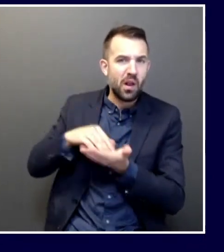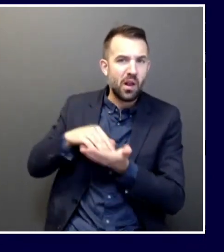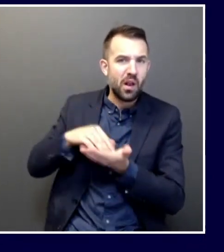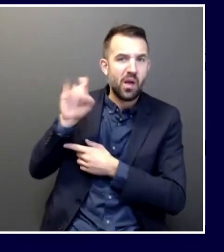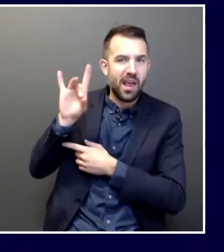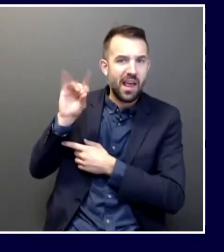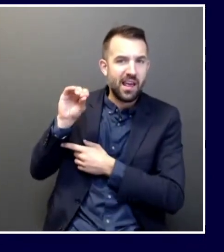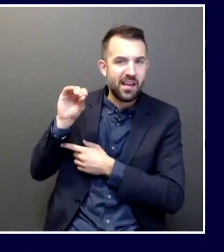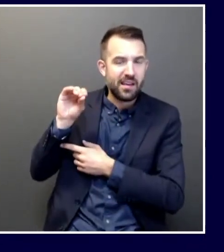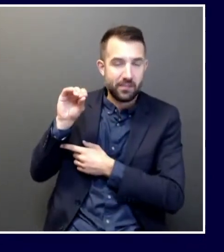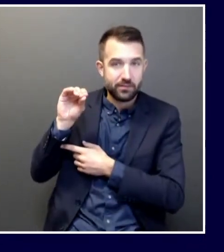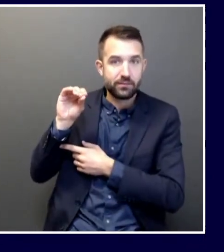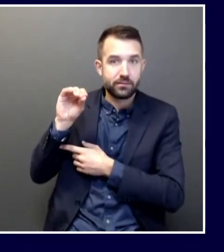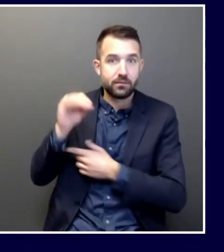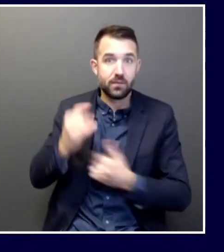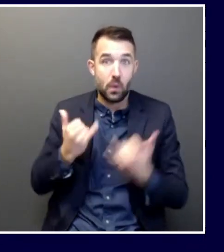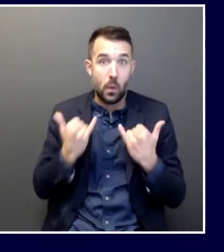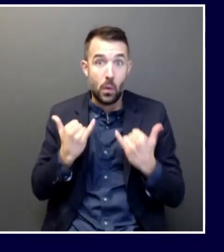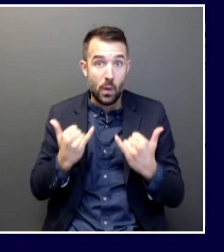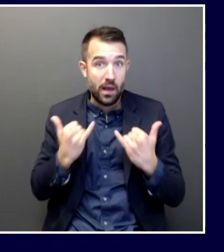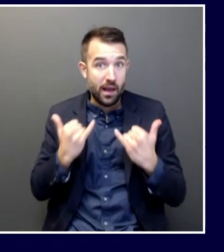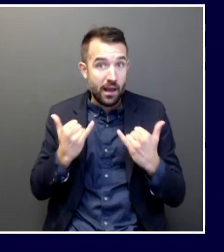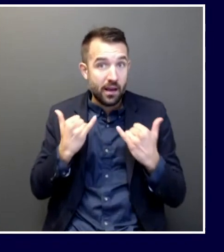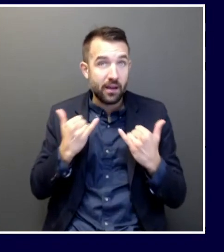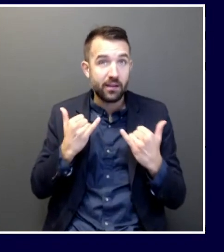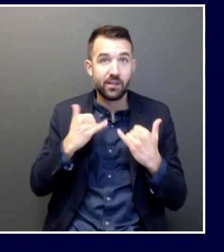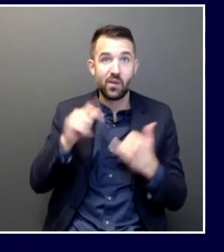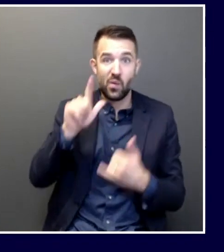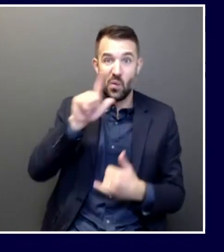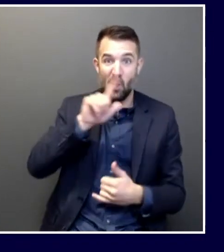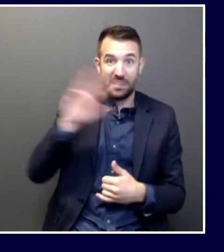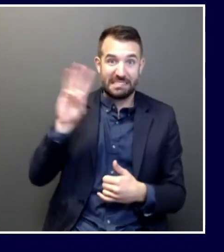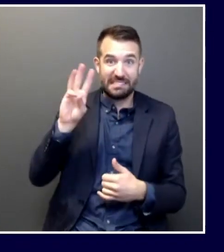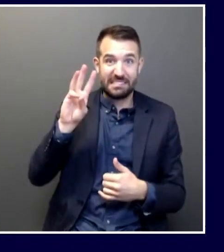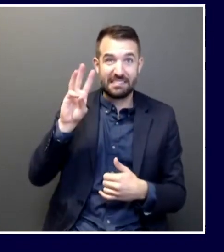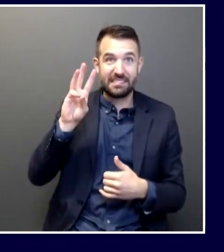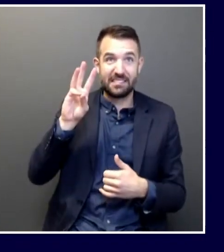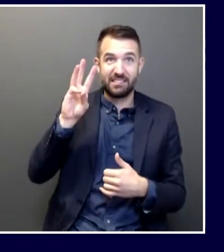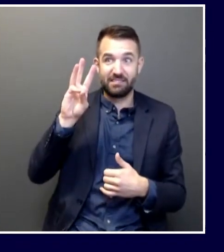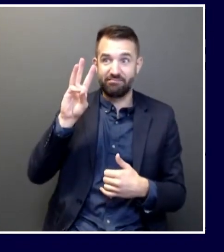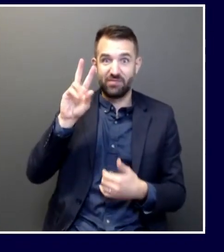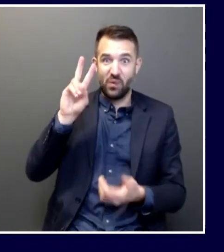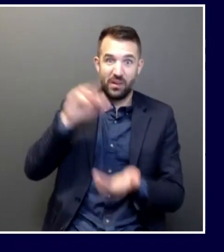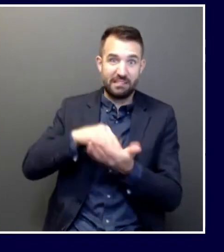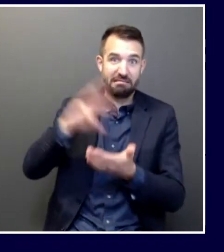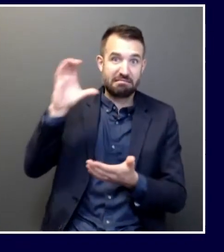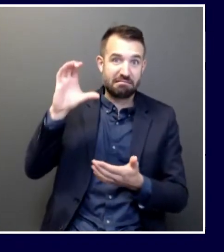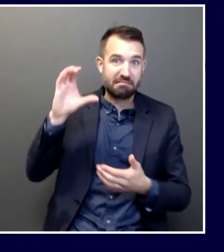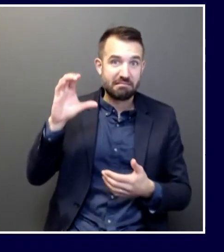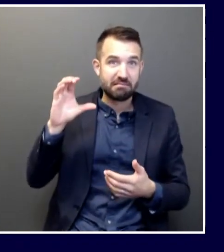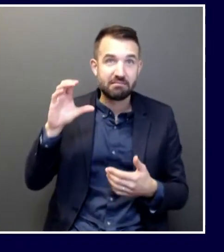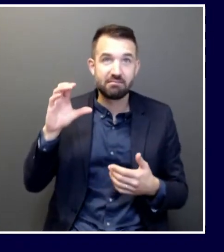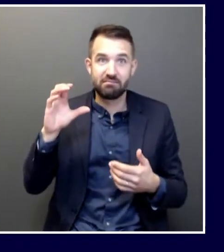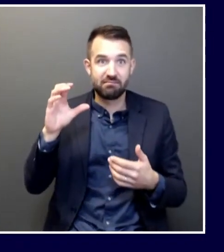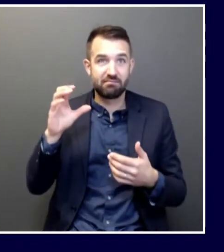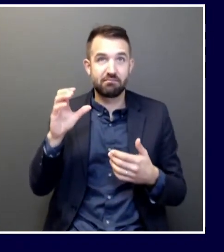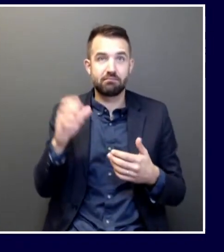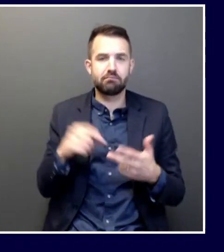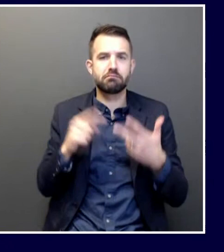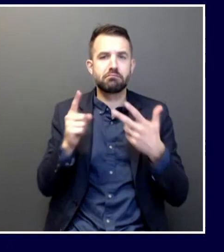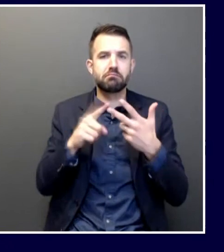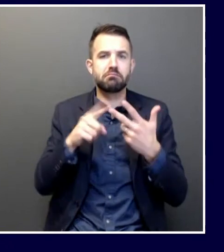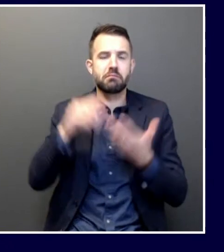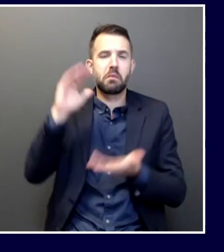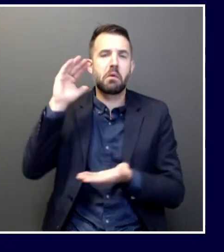to about 2,600 doses today. Boosters, by contrast, have actually come down a bit. They've decreased